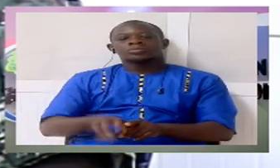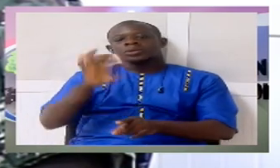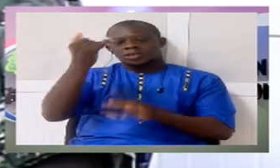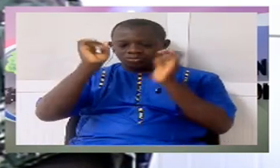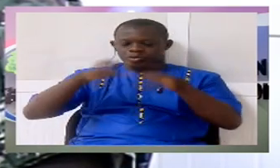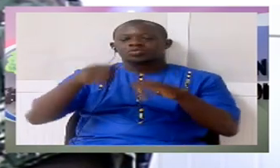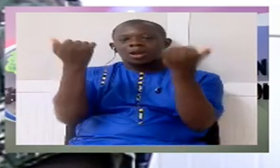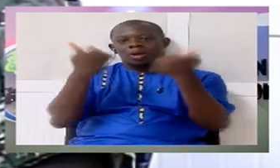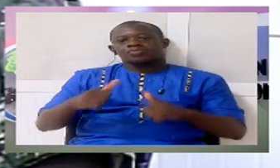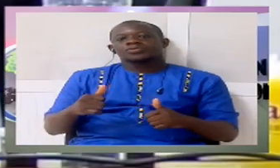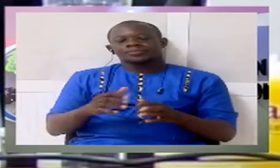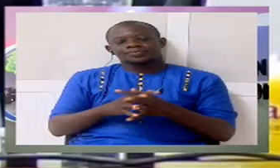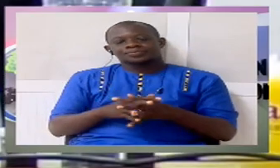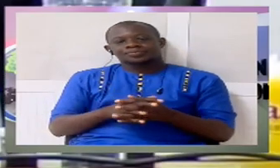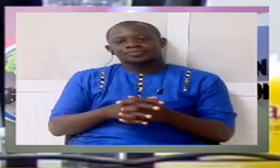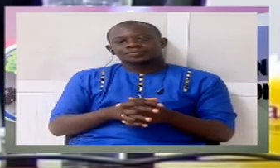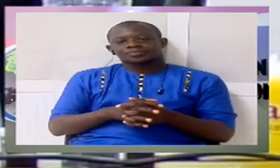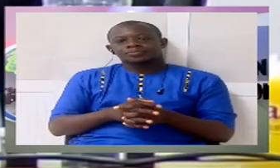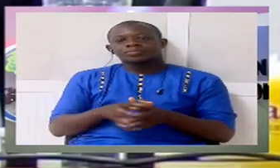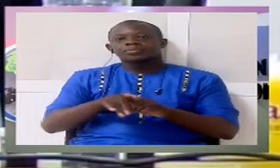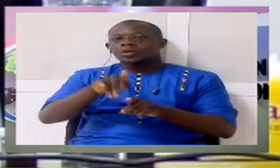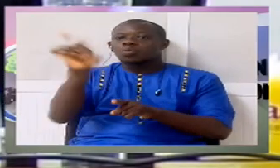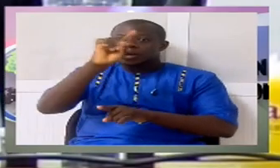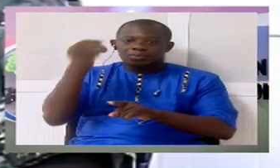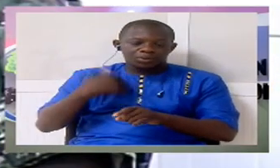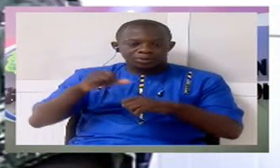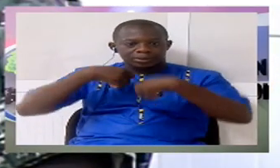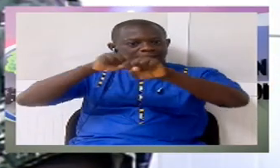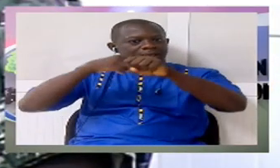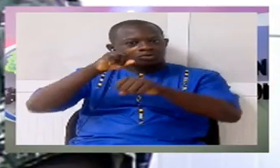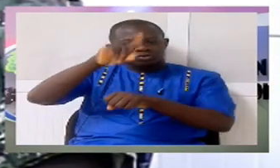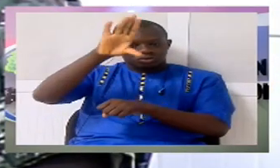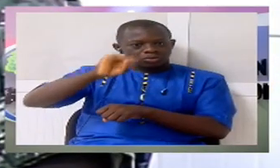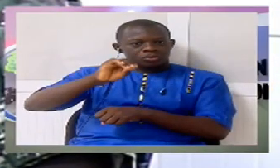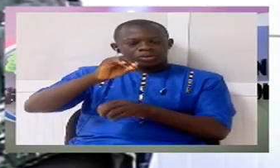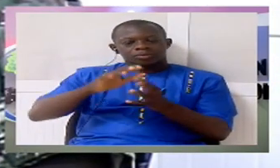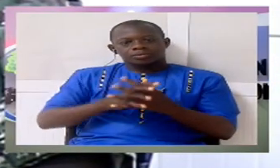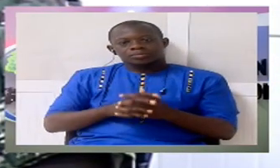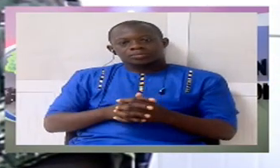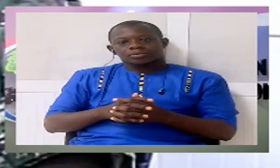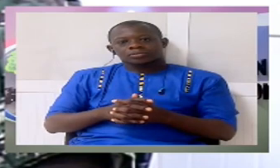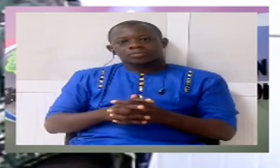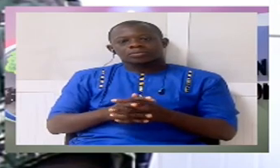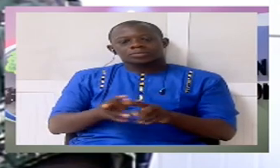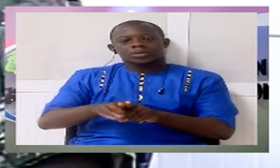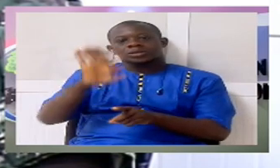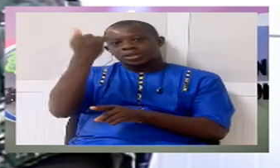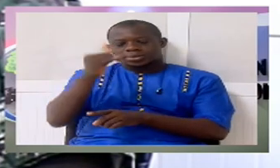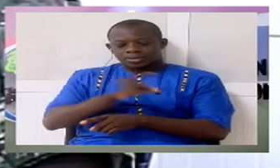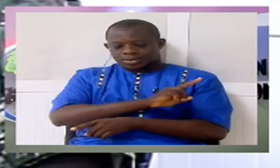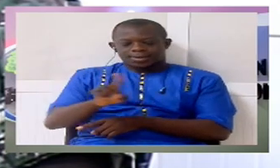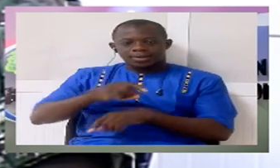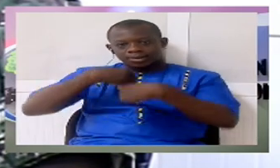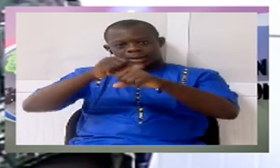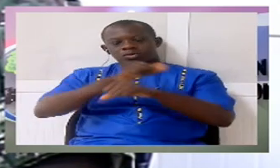That could be. That is what you are trained to do. Lolou lañ leen jangal pour ngeen def. You trained that